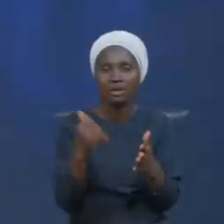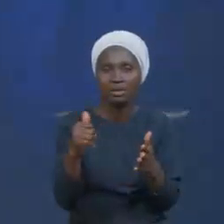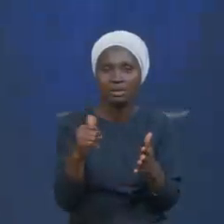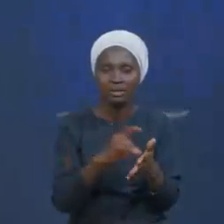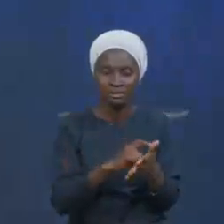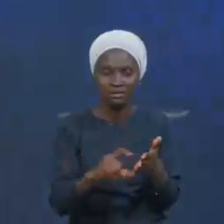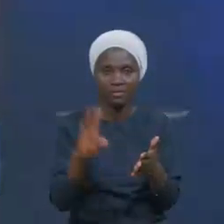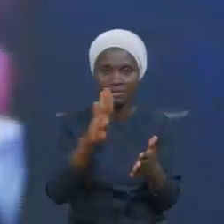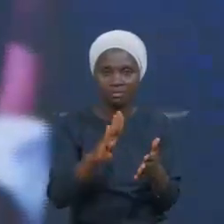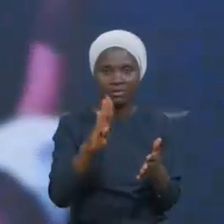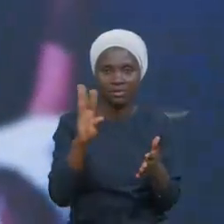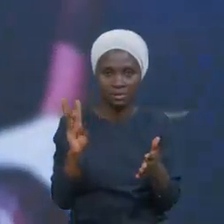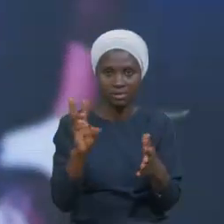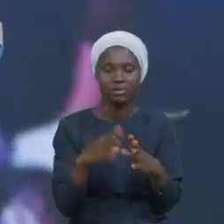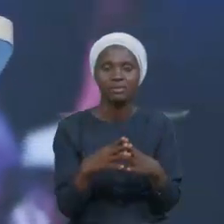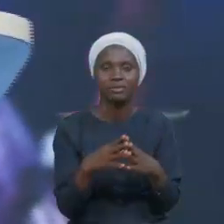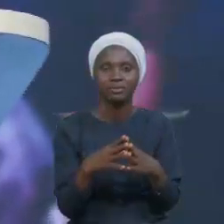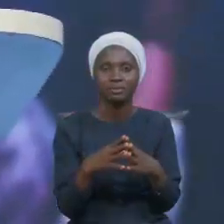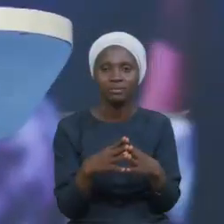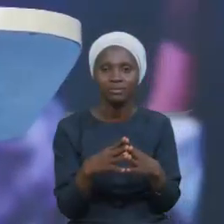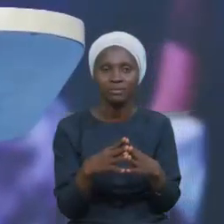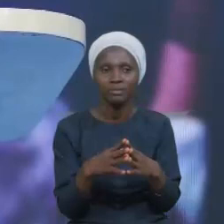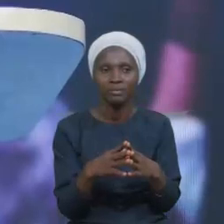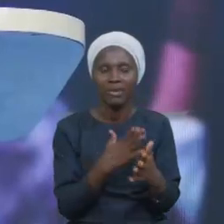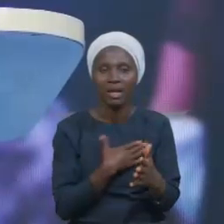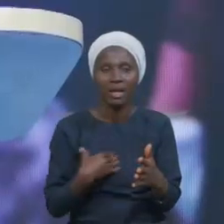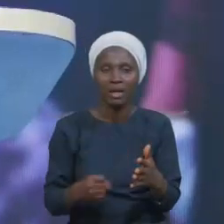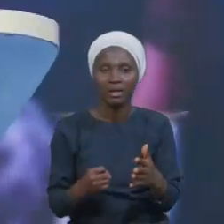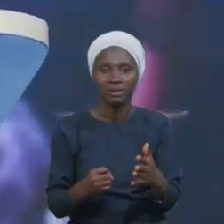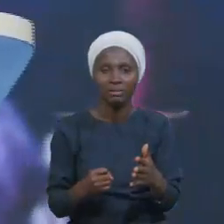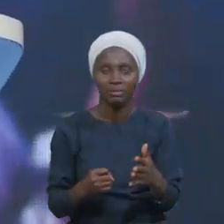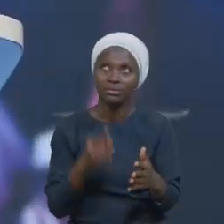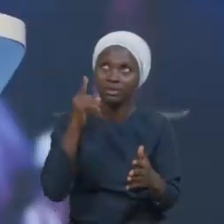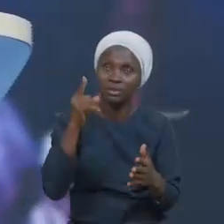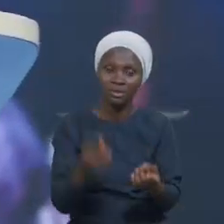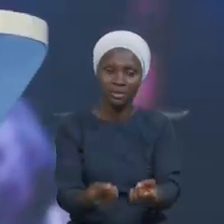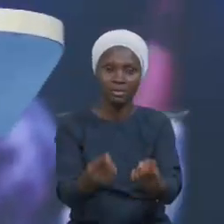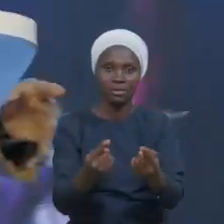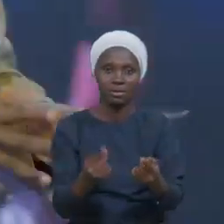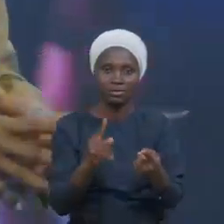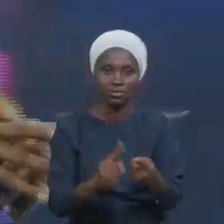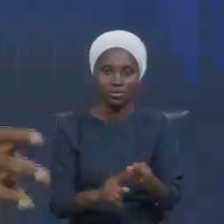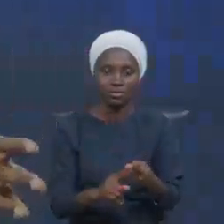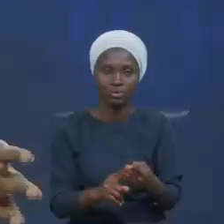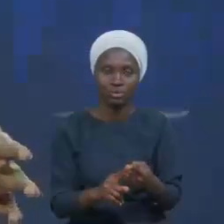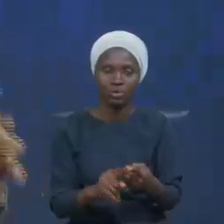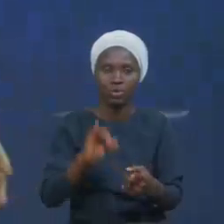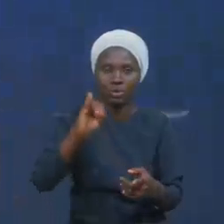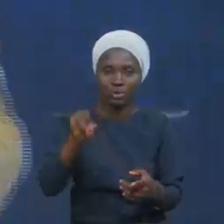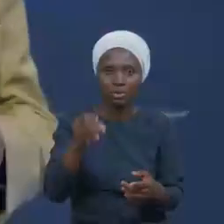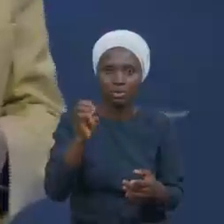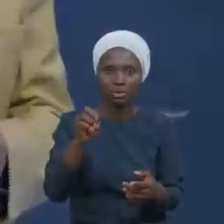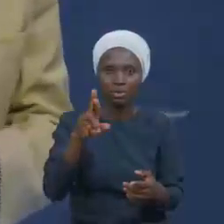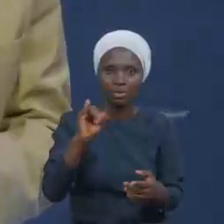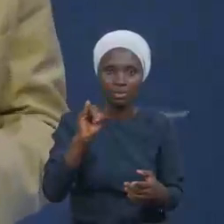verse 46. And he came to Jericho. Now we come